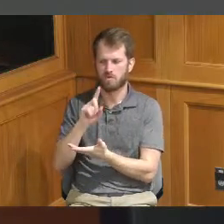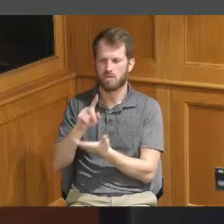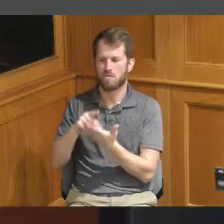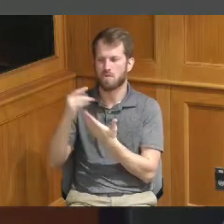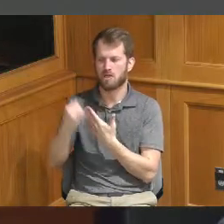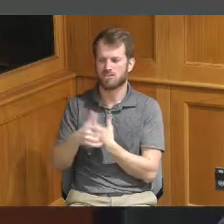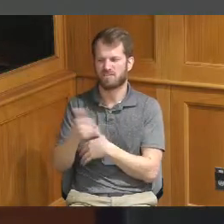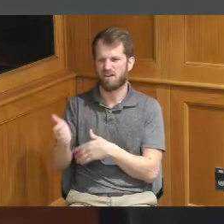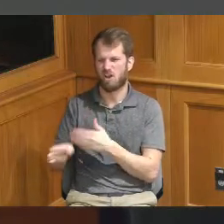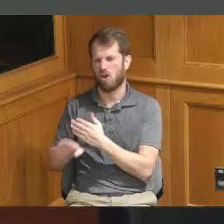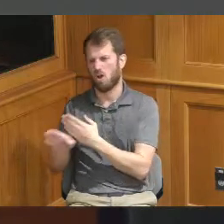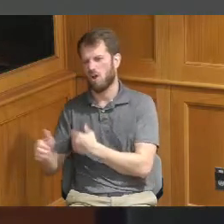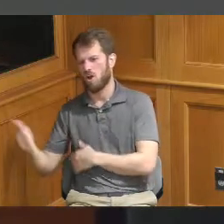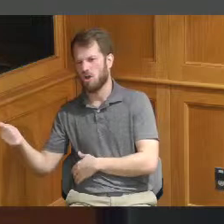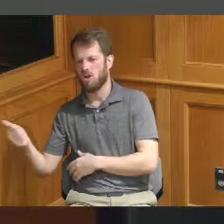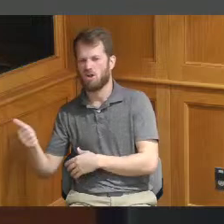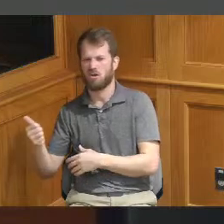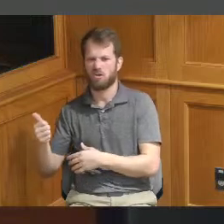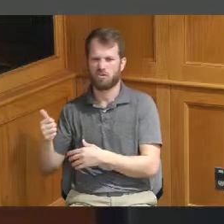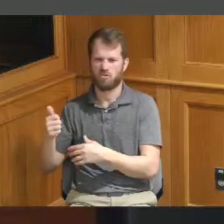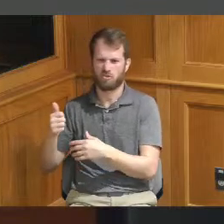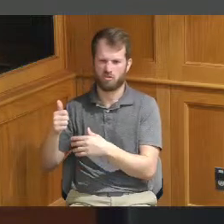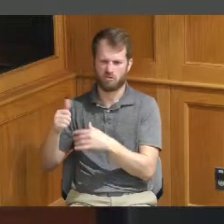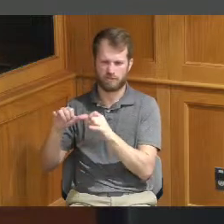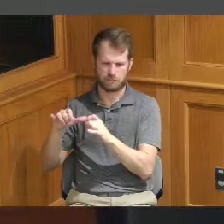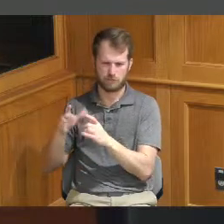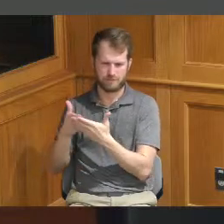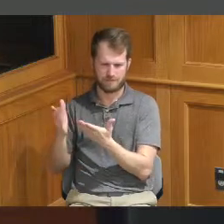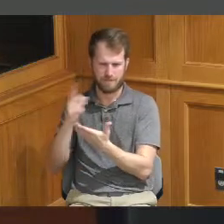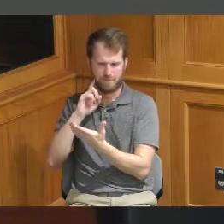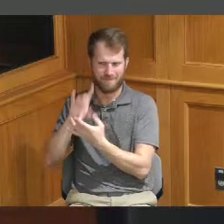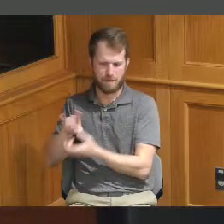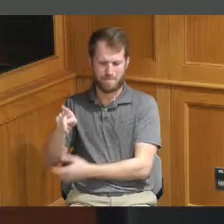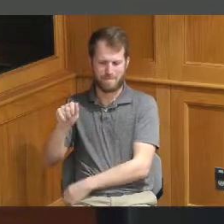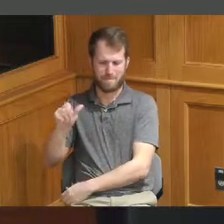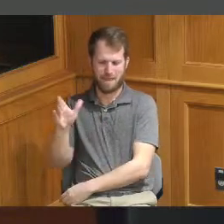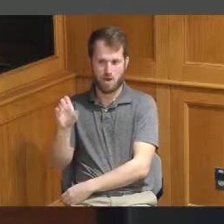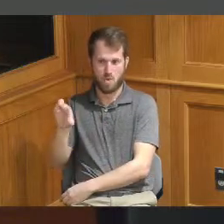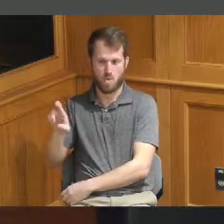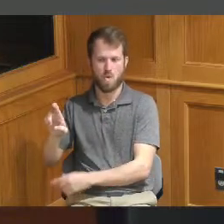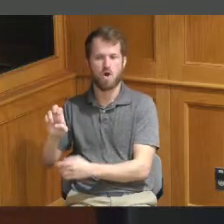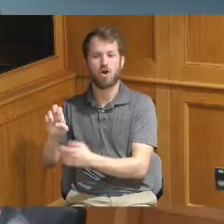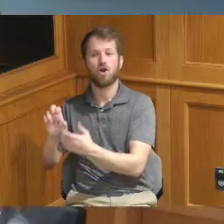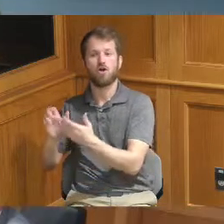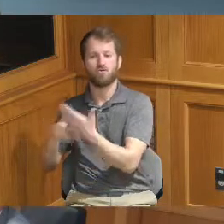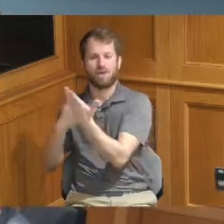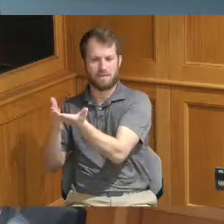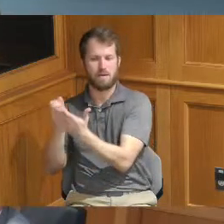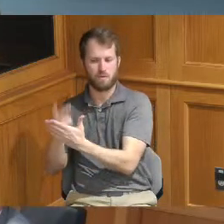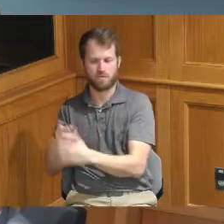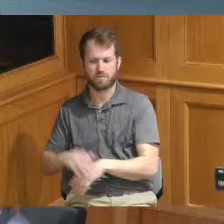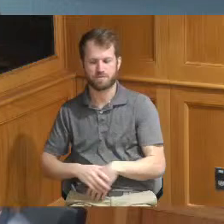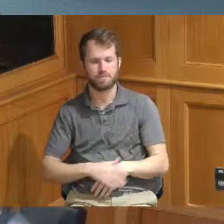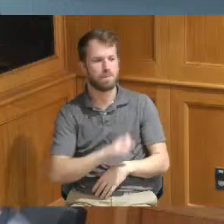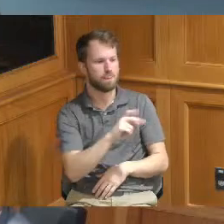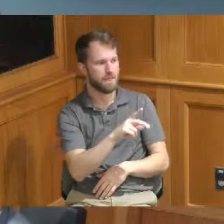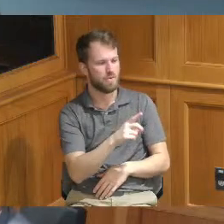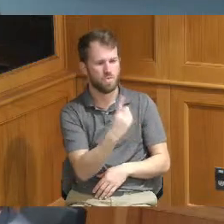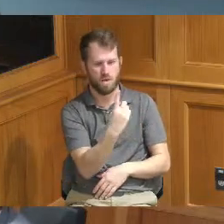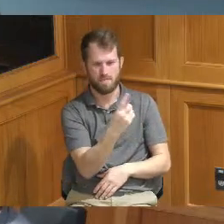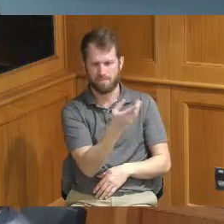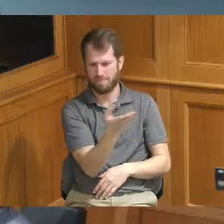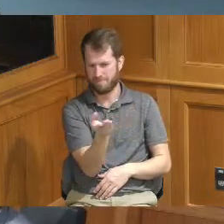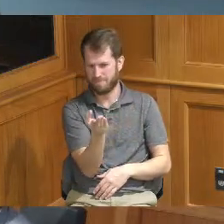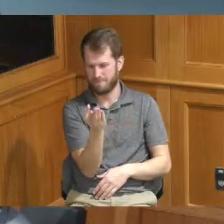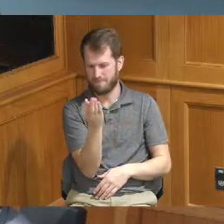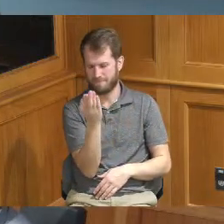ancillary engineering services at Paycor Stadium. The administration recommends approval. Okay. I just have one thing I